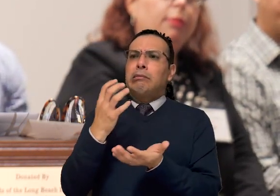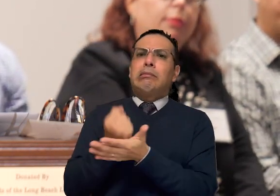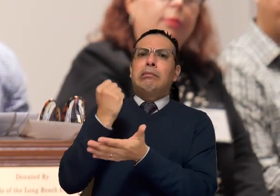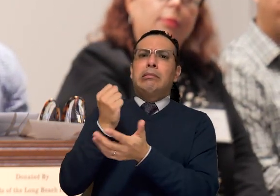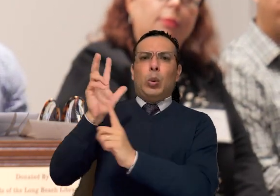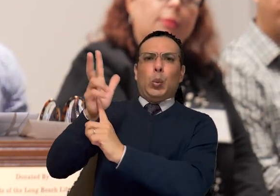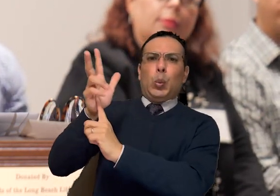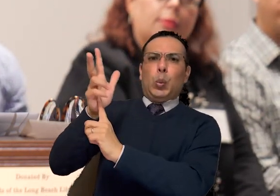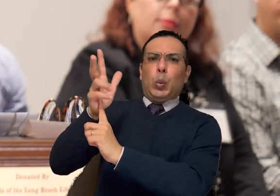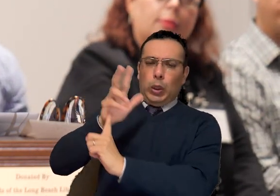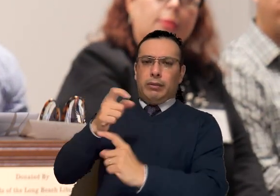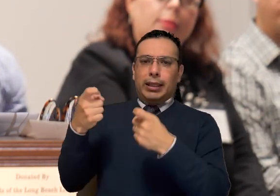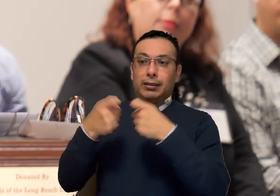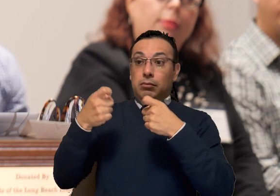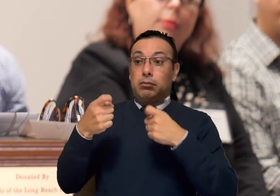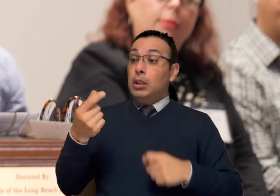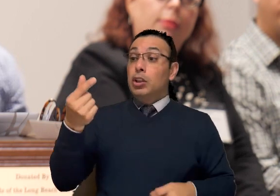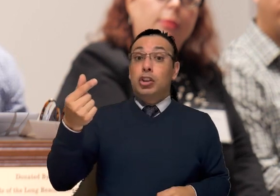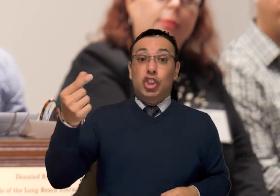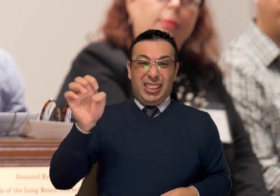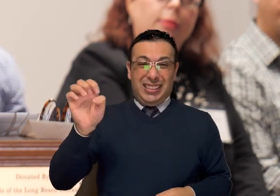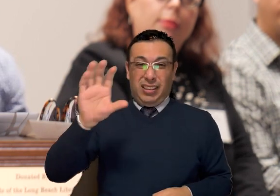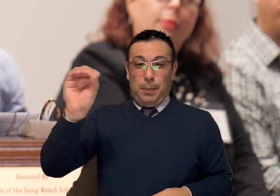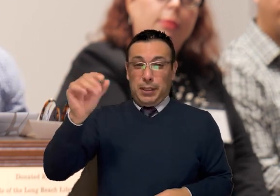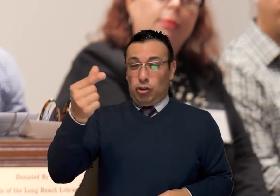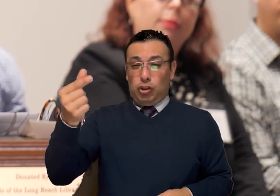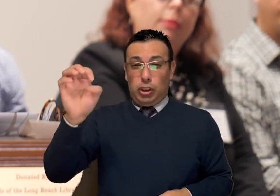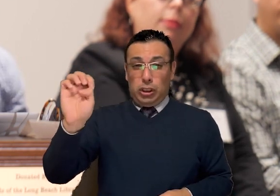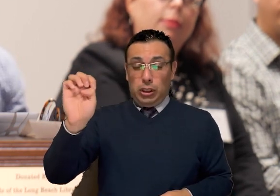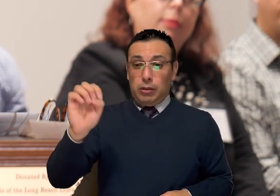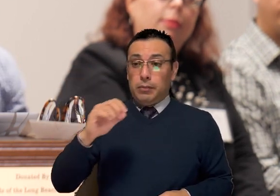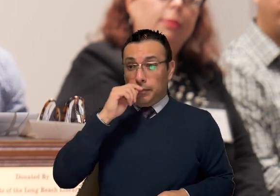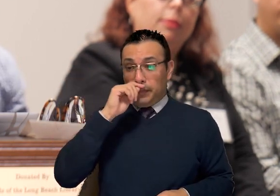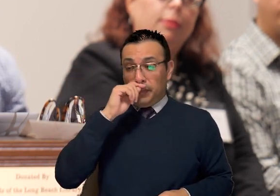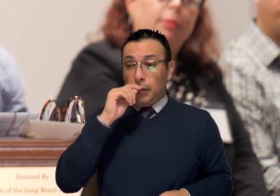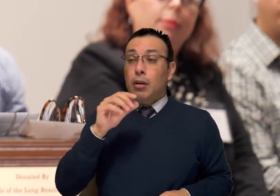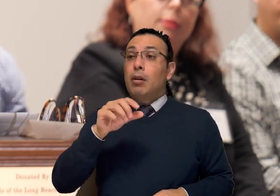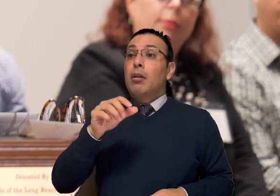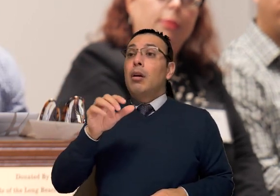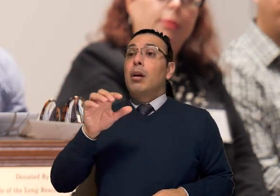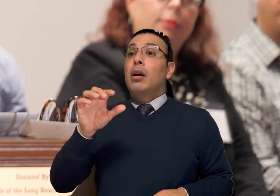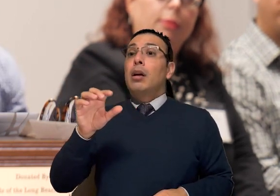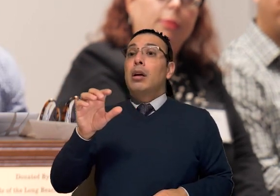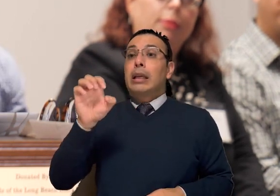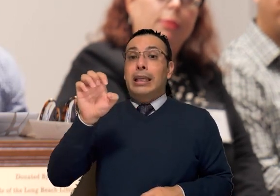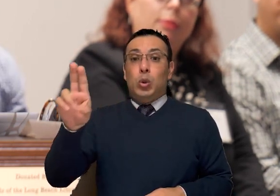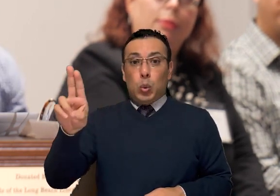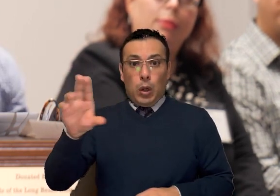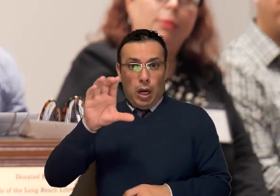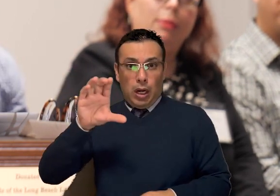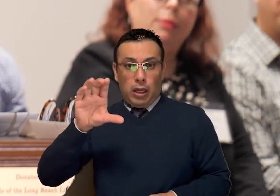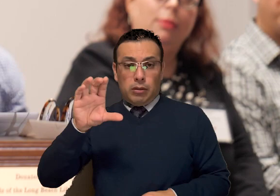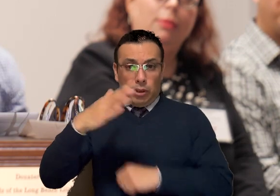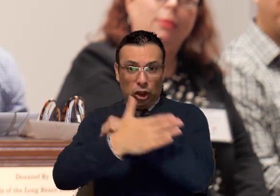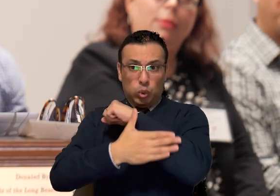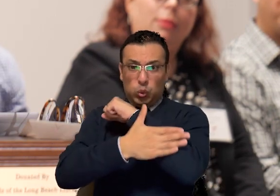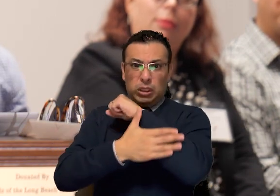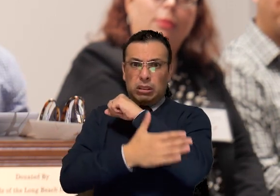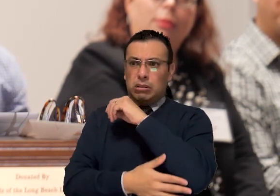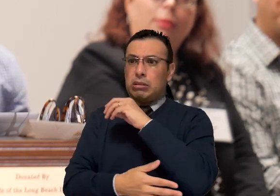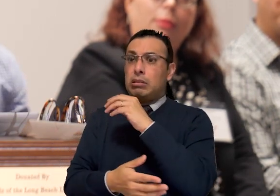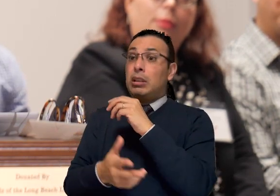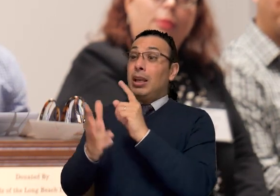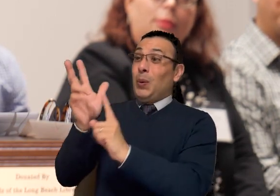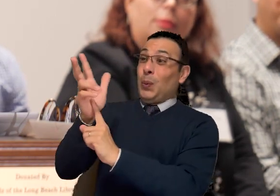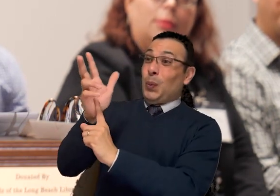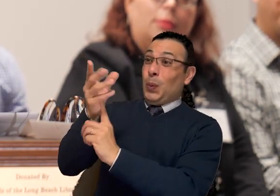and EU countries were losing millions on wind. Would you? Okay. Okay. Let's see what we have to have for